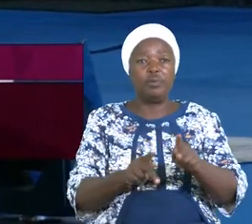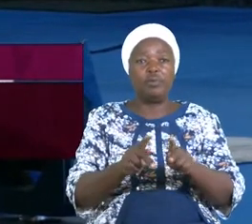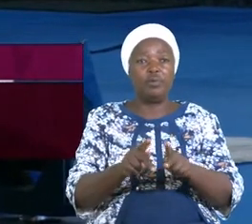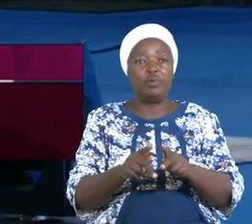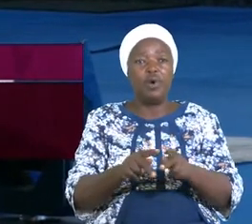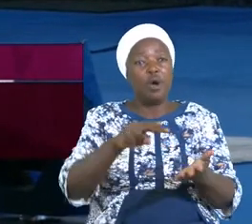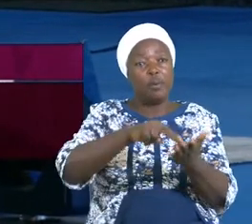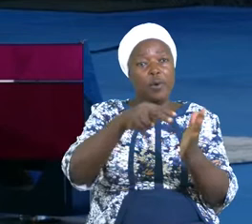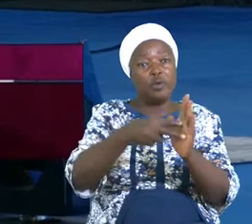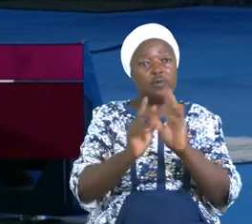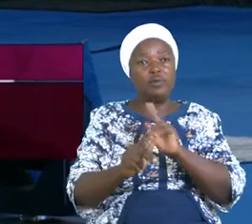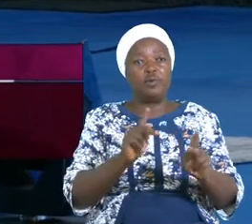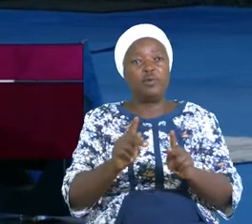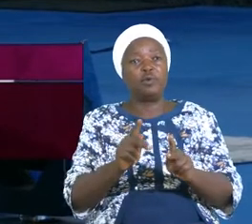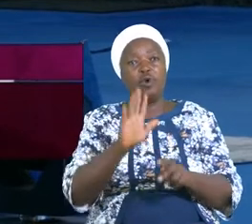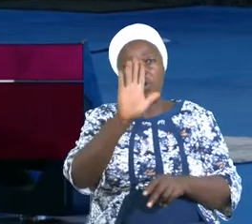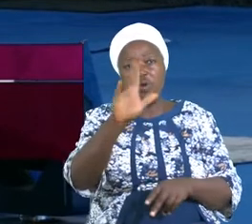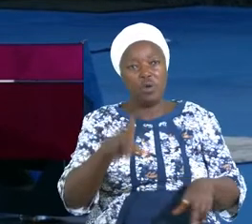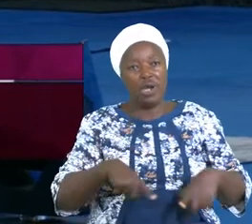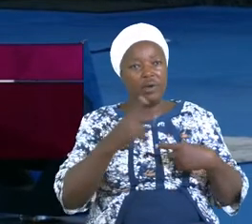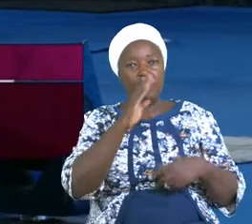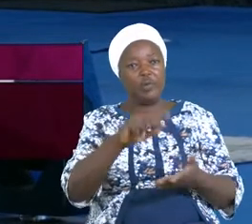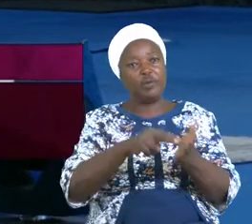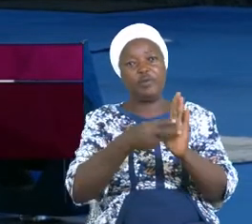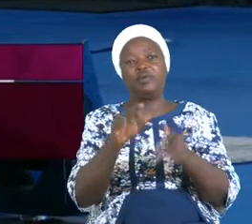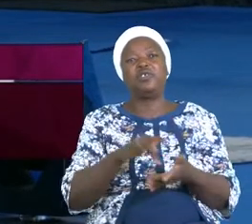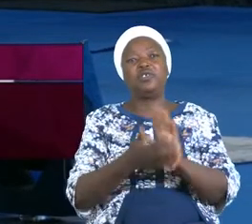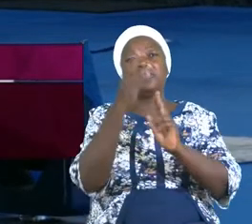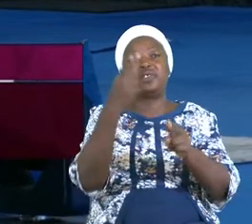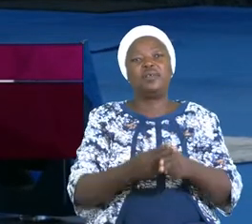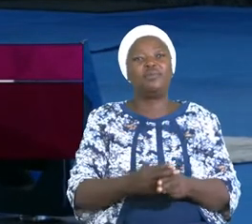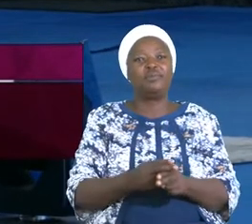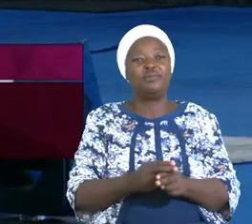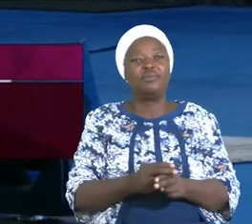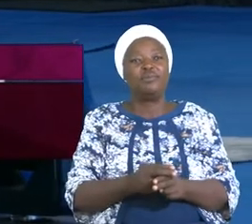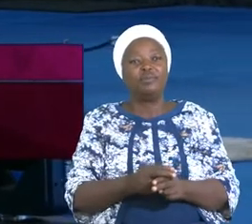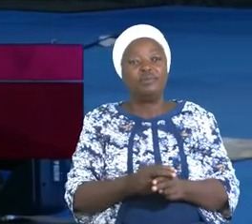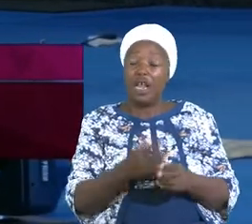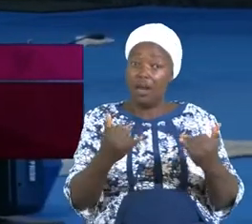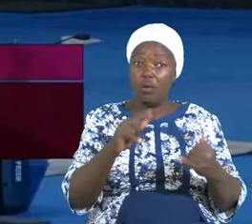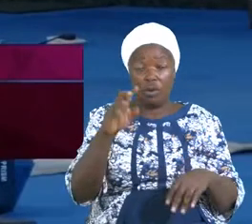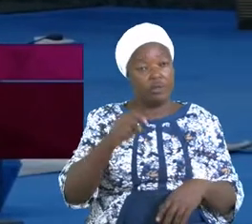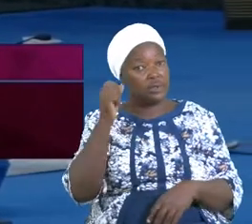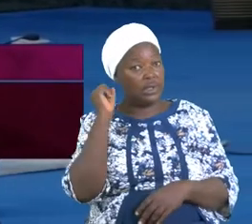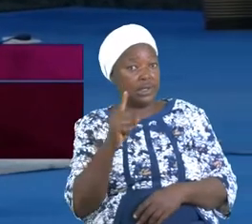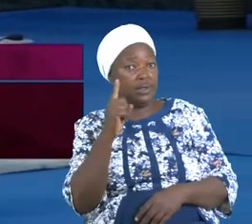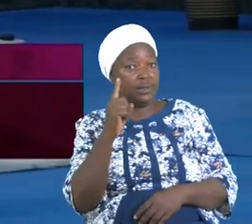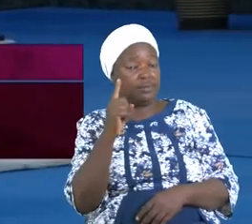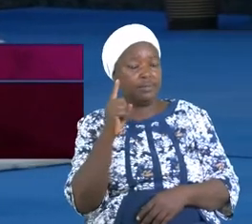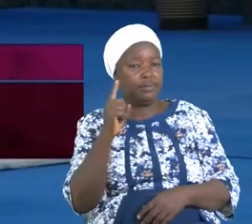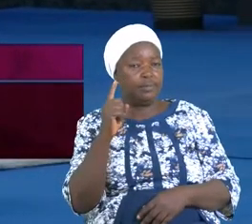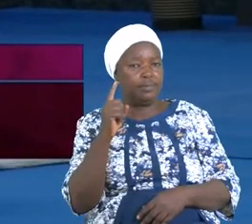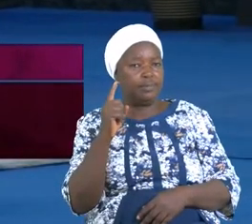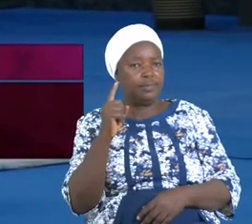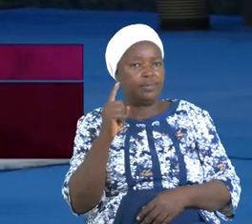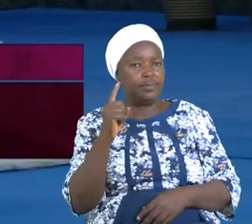purposeful people. Your life will be purposeful. Now, we need to understand,